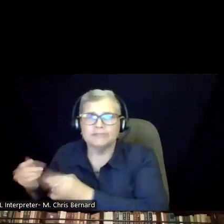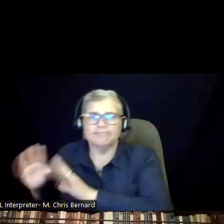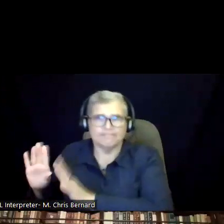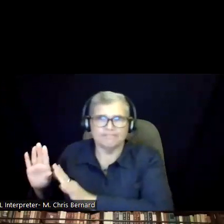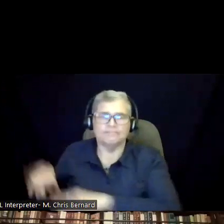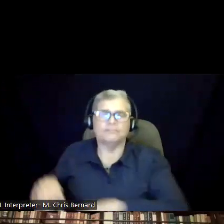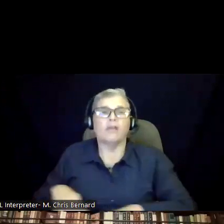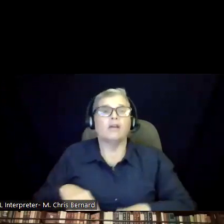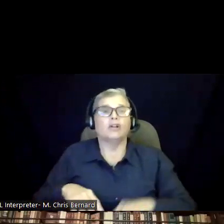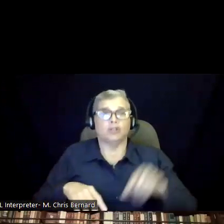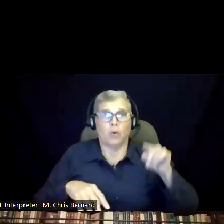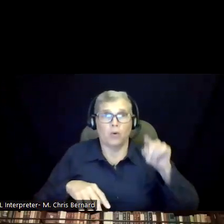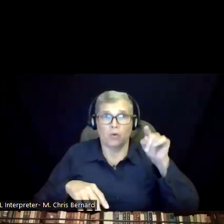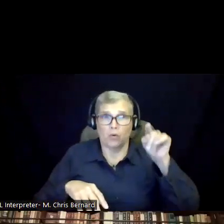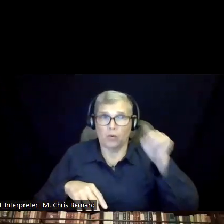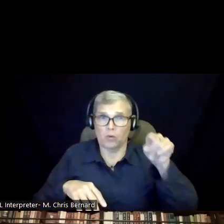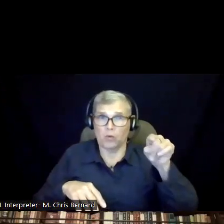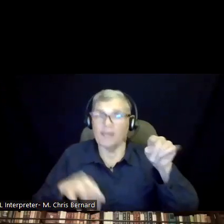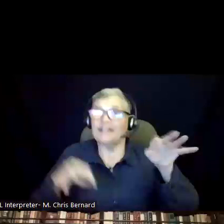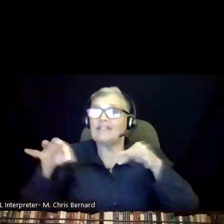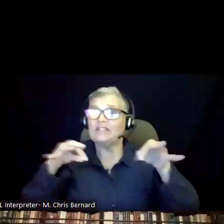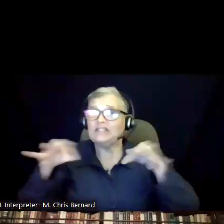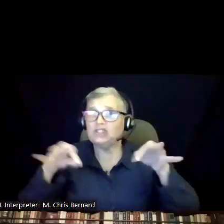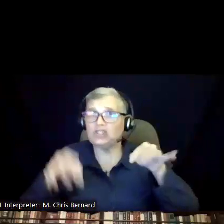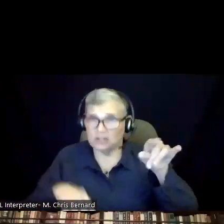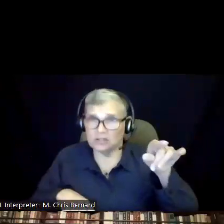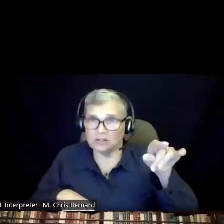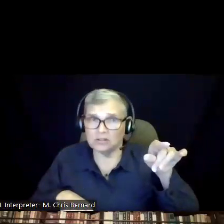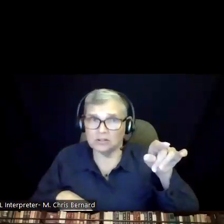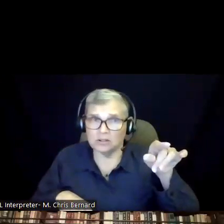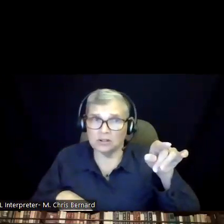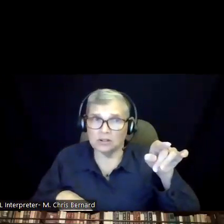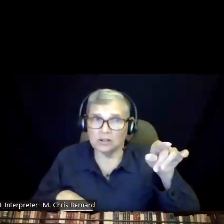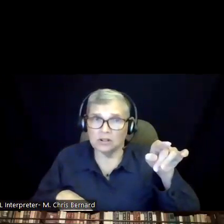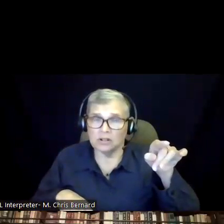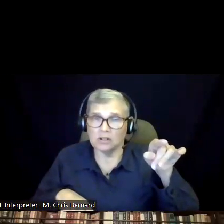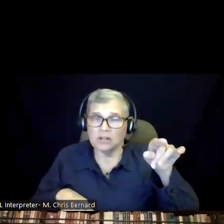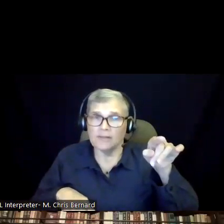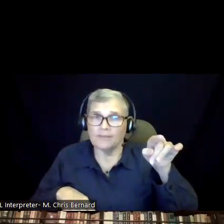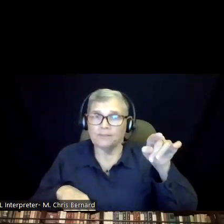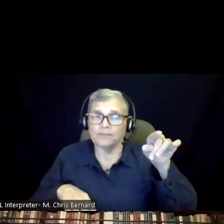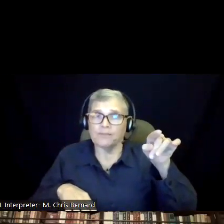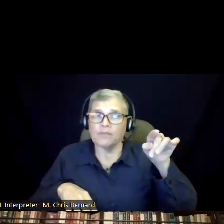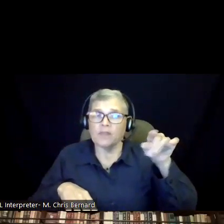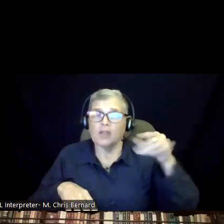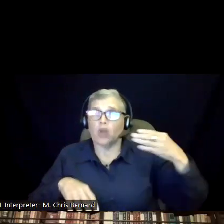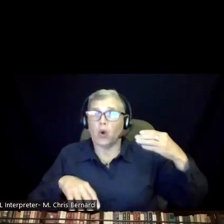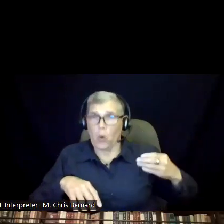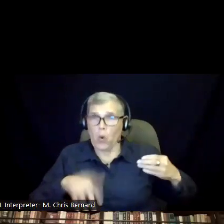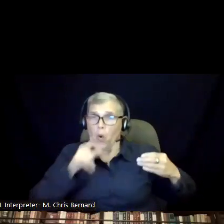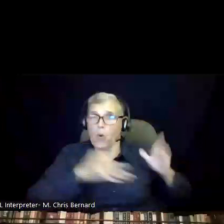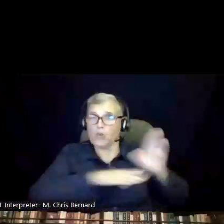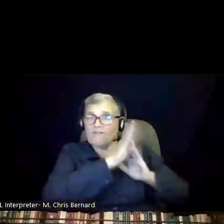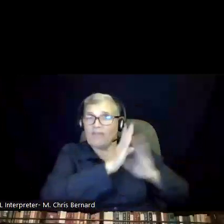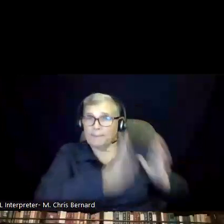So I'm going to offer two definitions, one from each set of the progenitors of the model, the folks